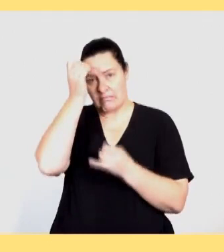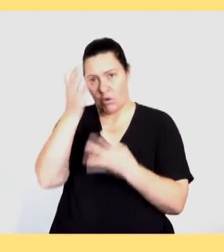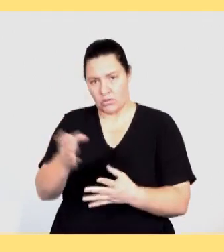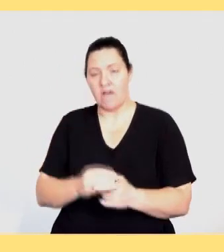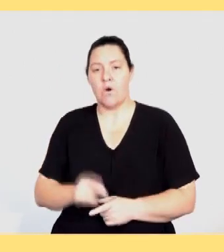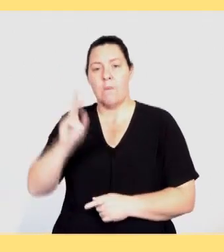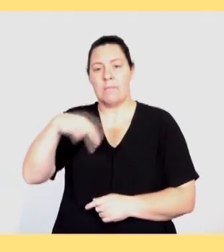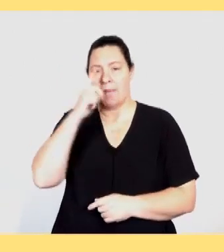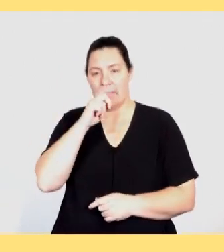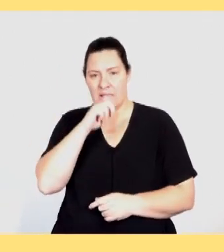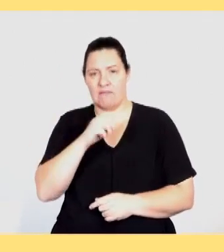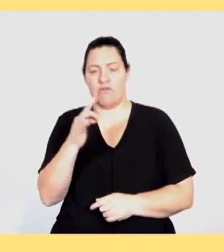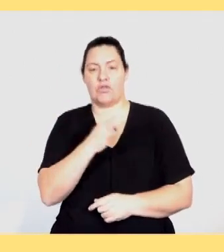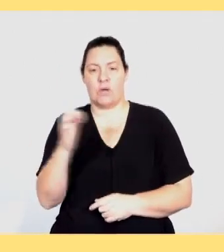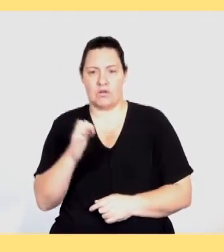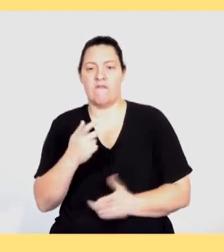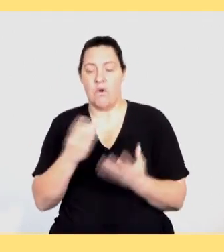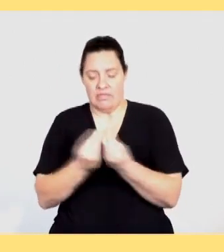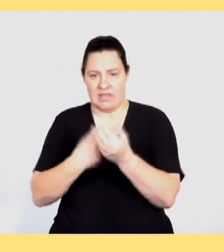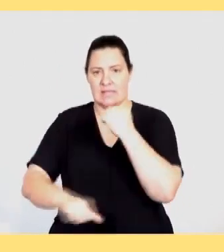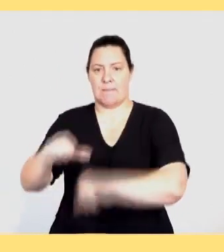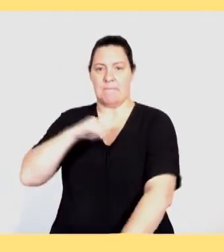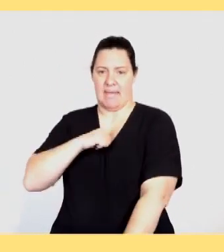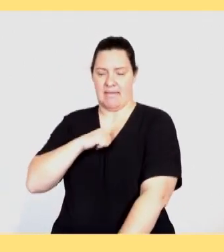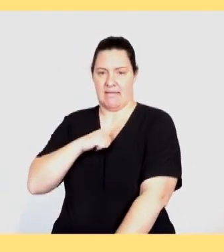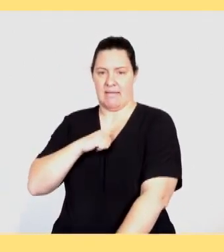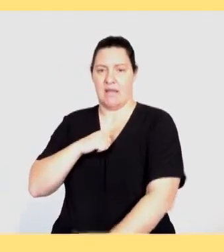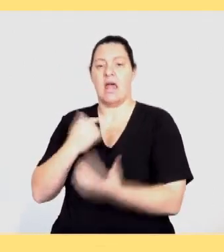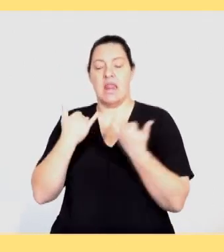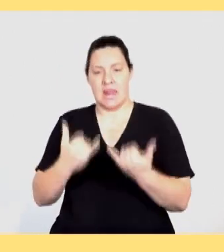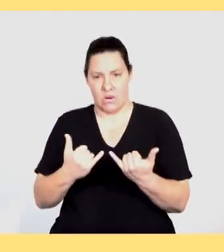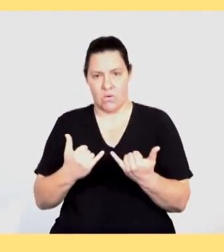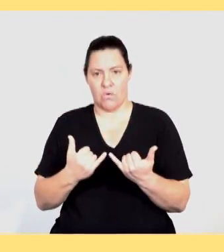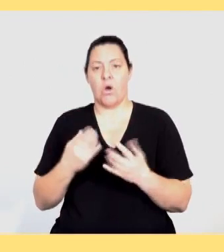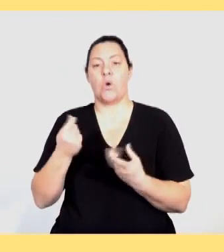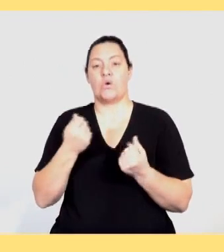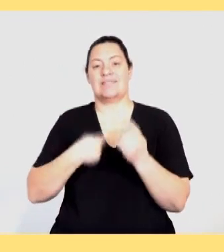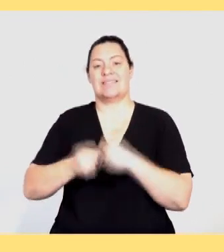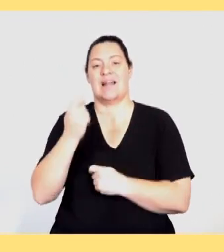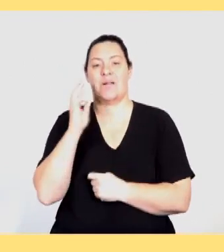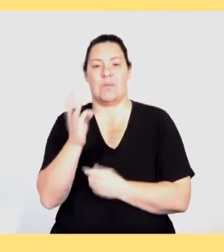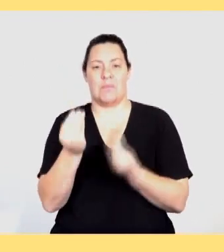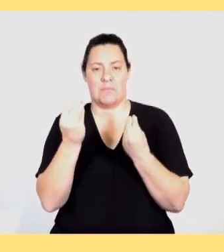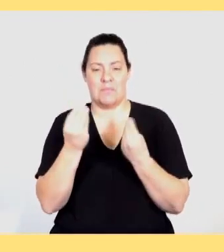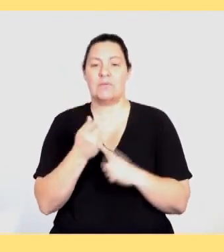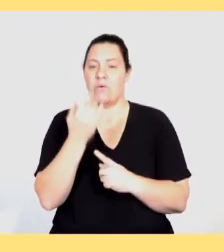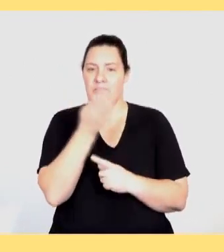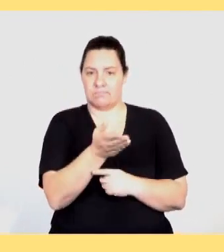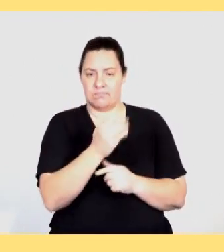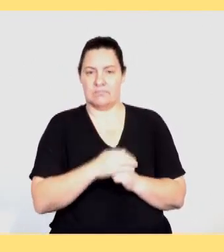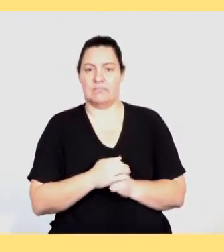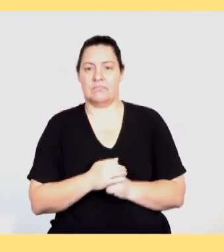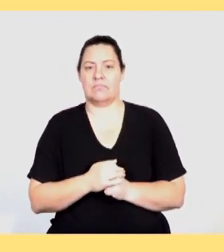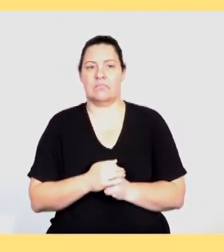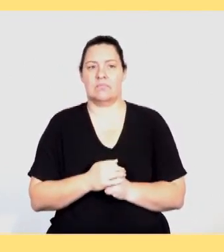issued to P Pink for 300 for goods returned. So if goods returned, that means now I'm going to get cost of sales. I'm going to come